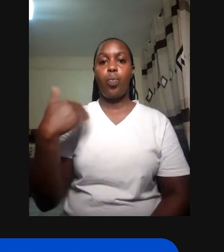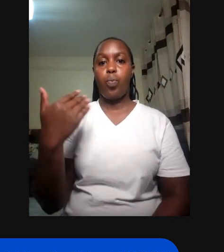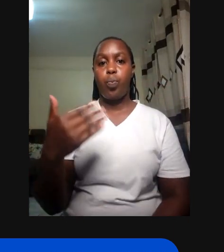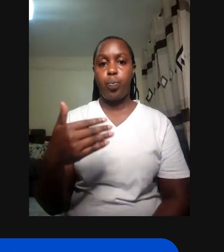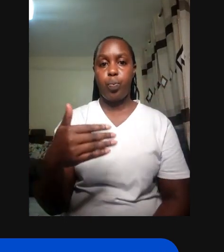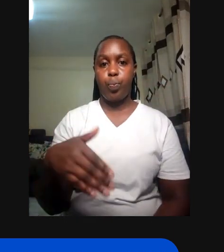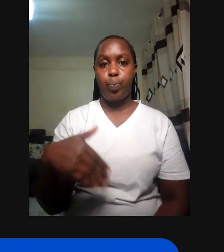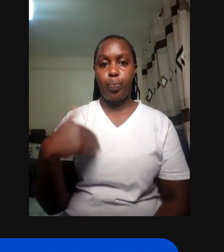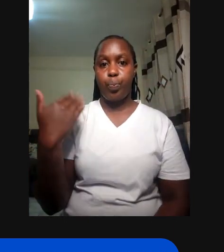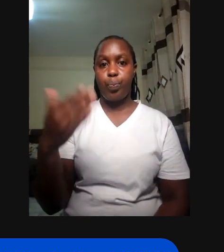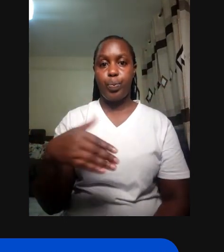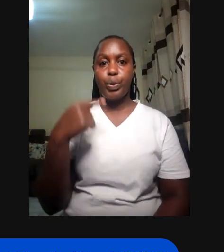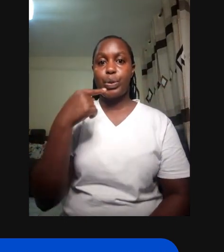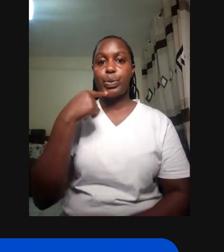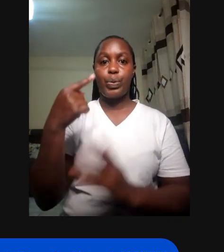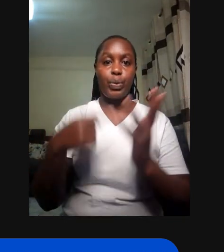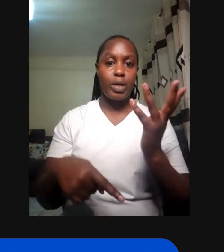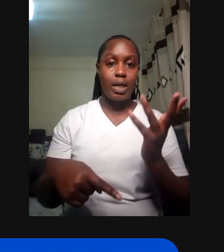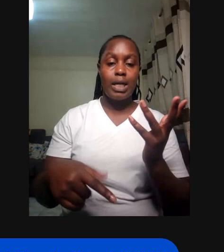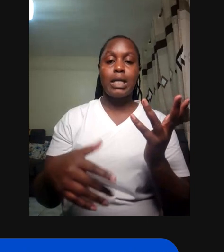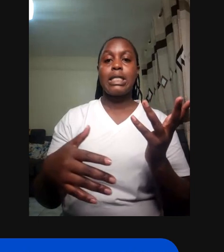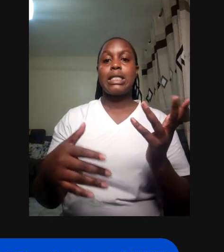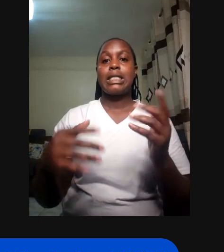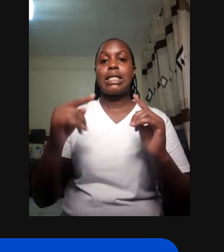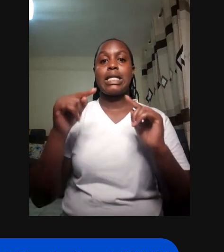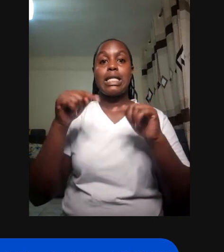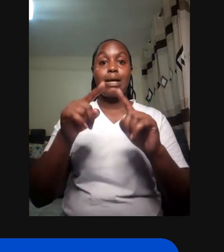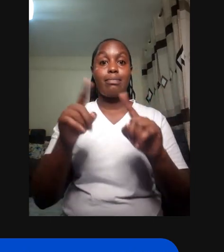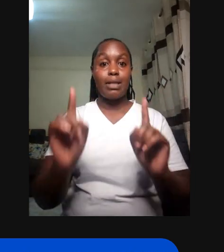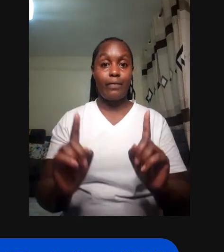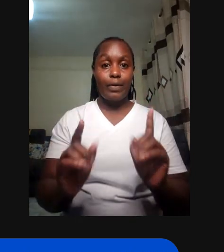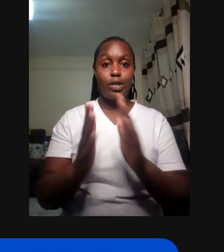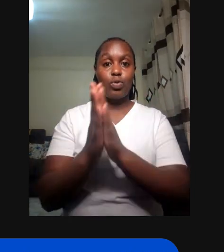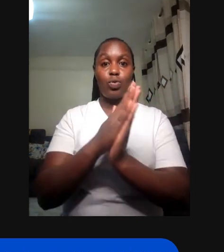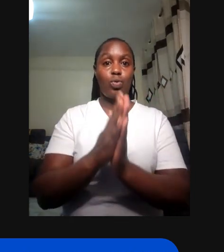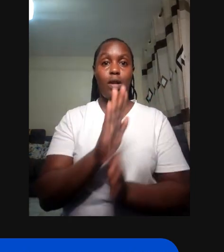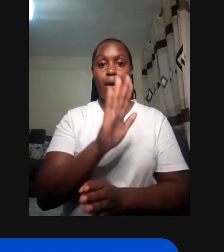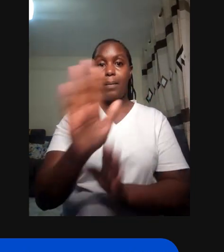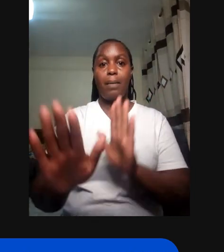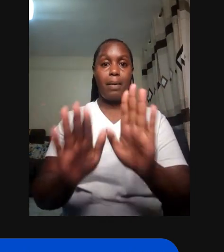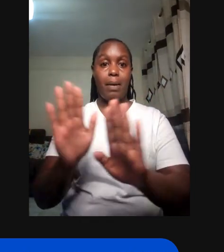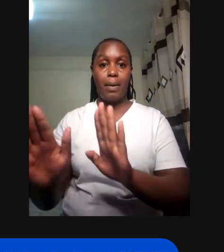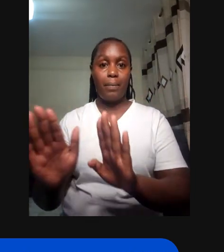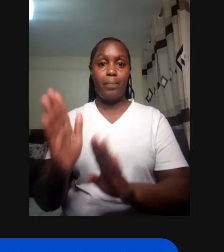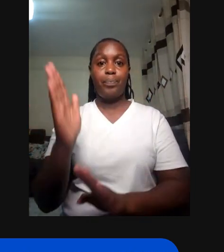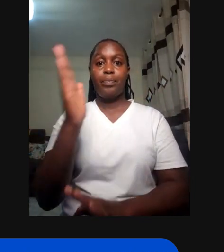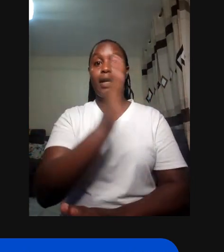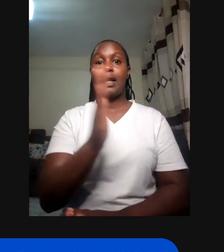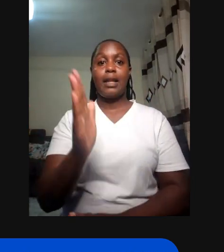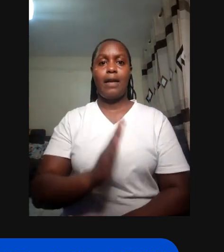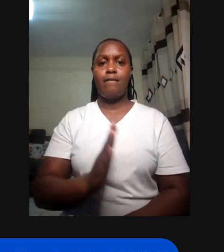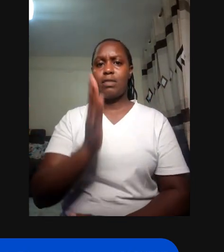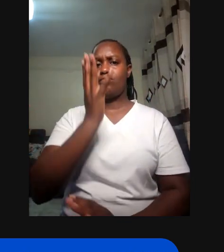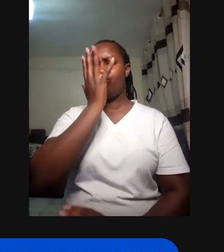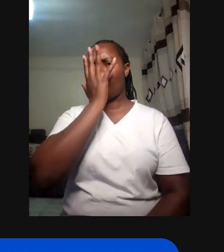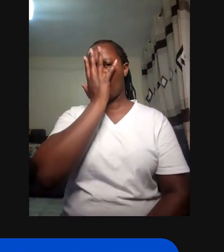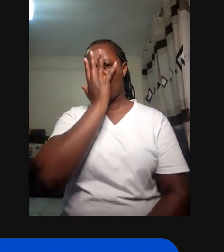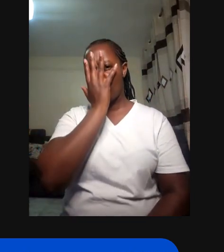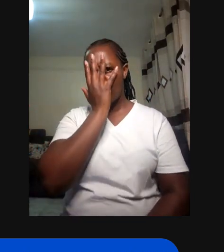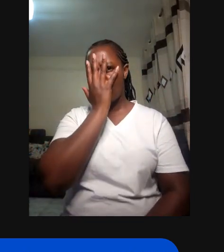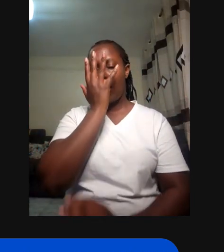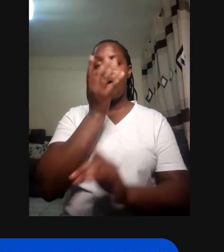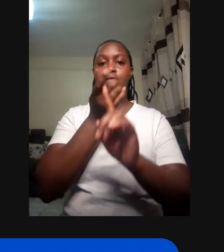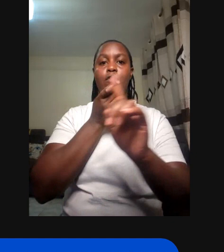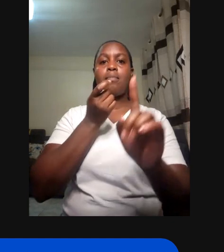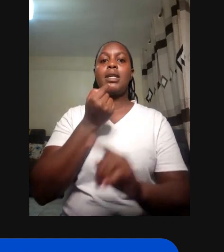always see themselves in your story. So I never shy away from telling your